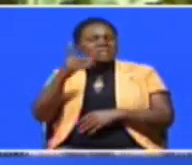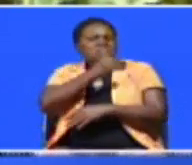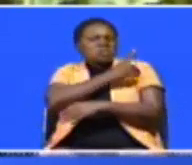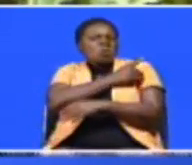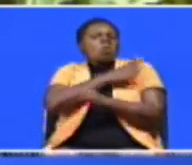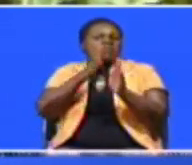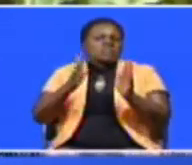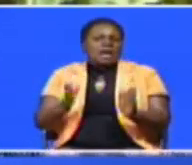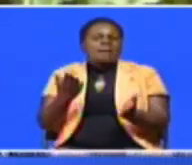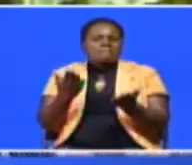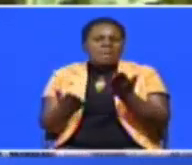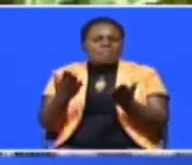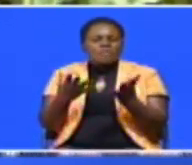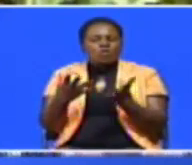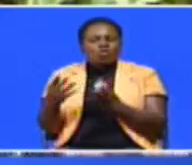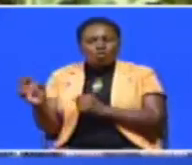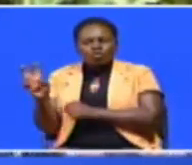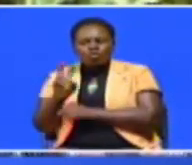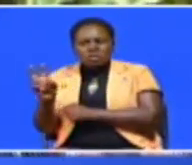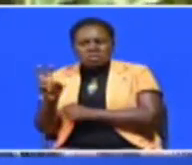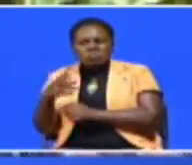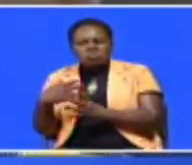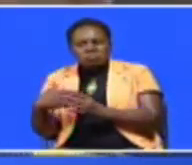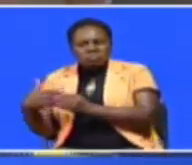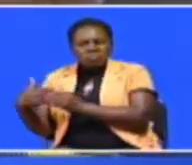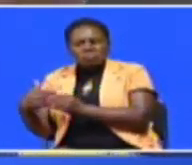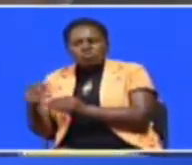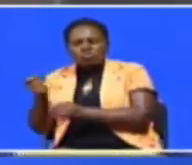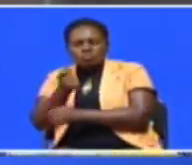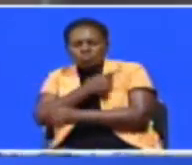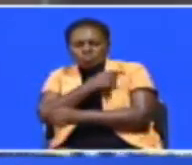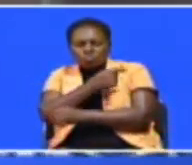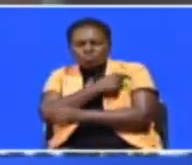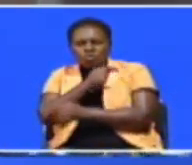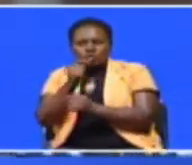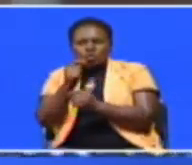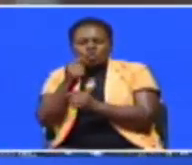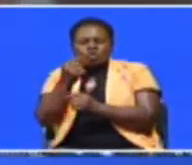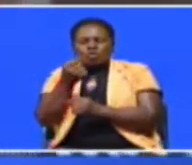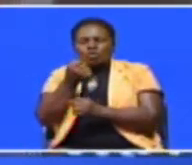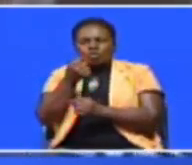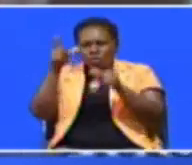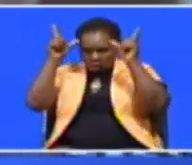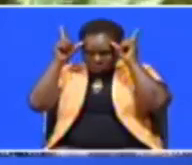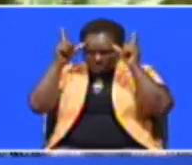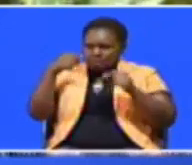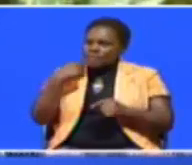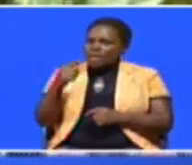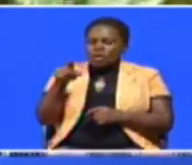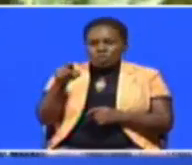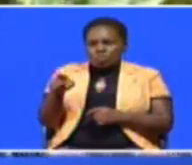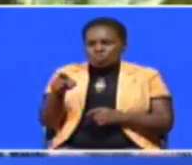daktari, nikadhania ni saa zingine ni wanakuja kumchukua aende kutwiti pahari ng'ombe. Wengine wakaniambia kwa mlango, vile nilisema